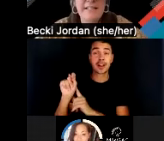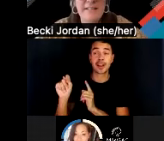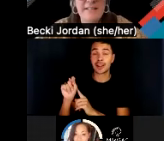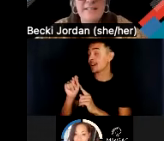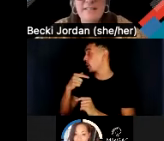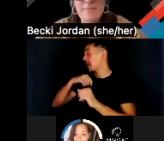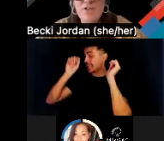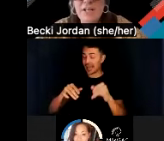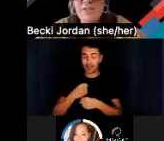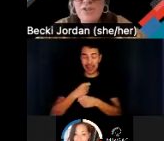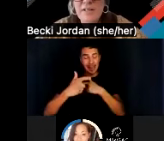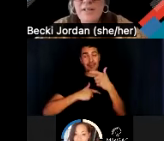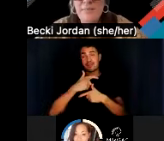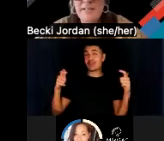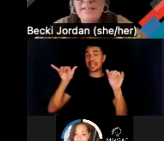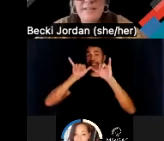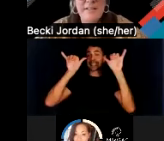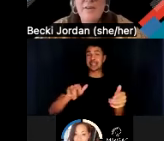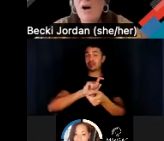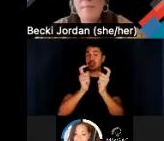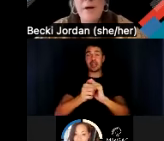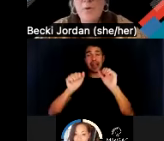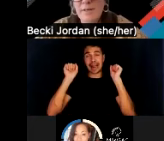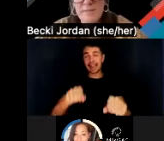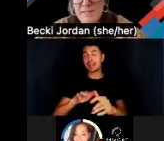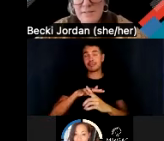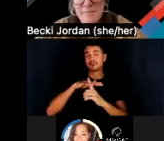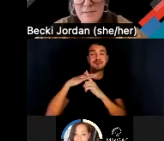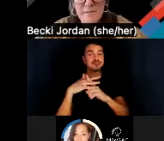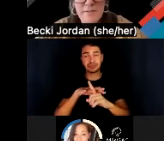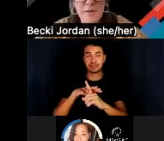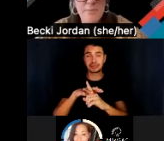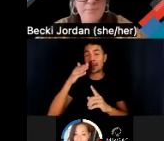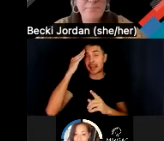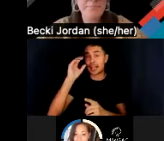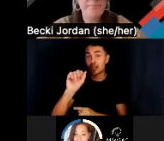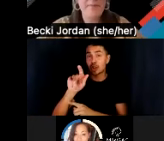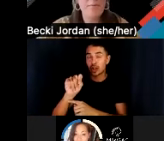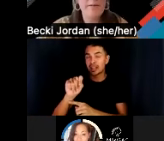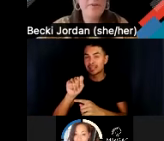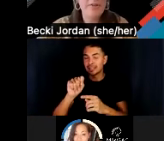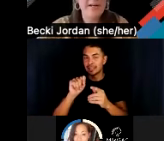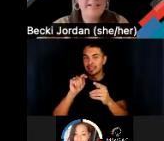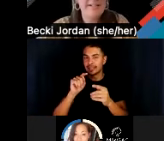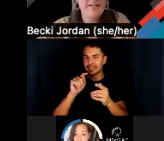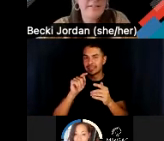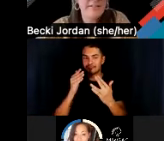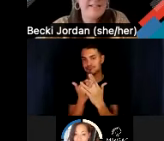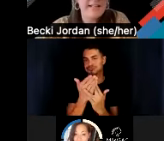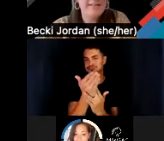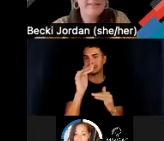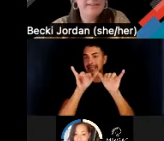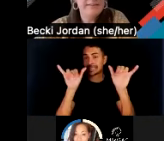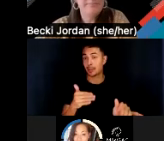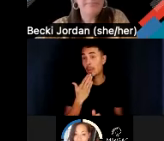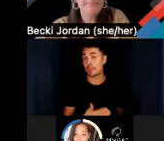some significant systems change, because they're all about working with systems. So we will go ahead and get started. Next